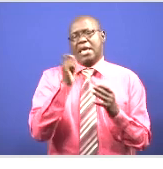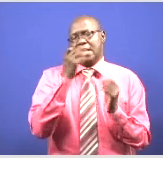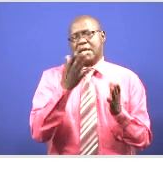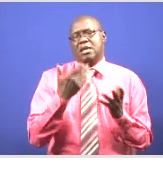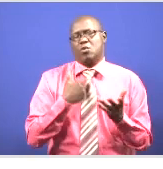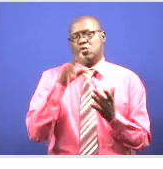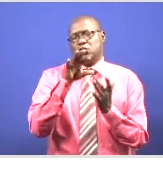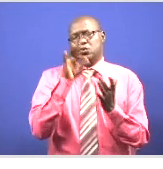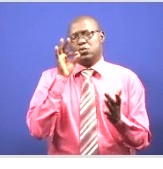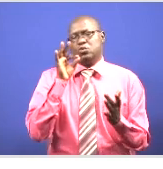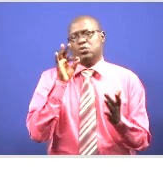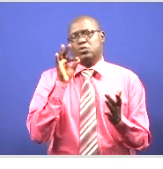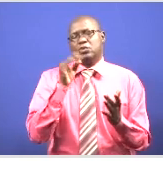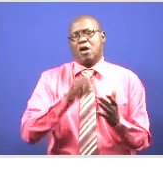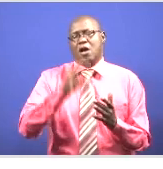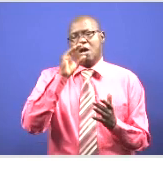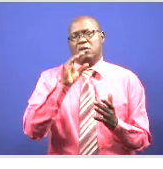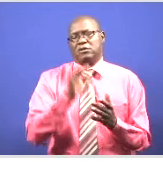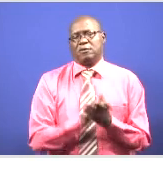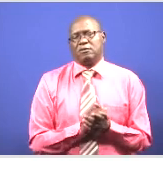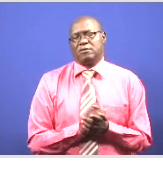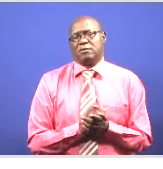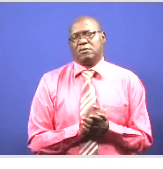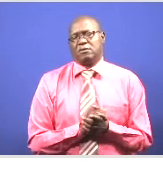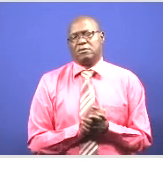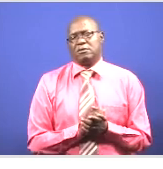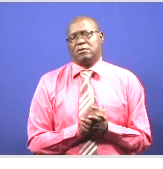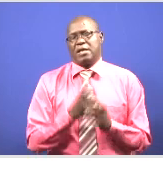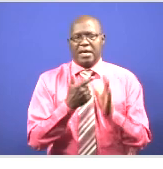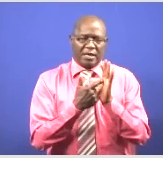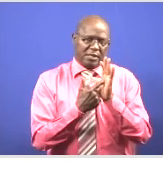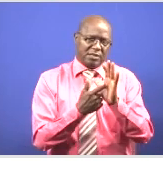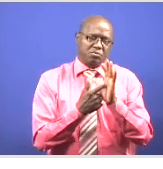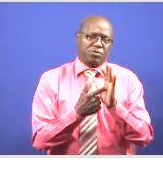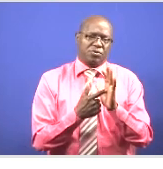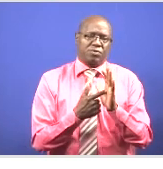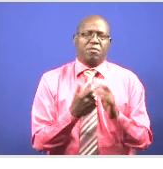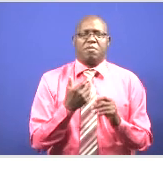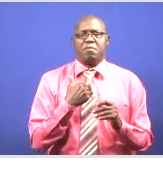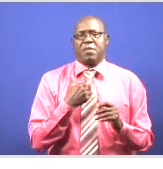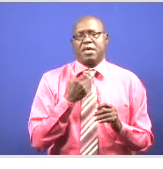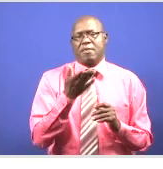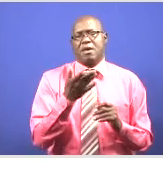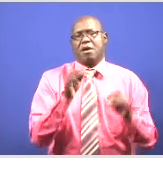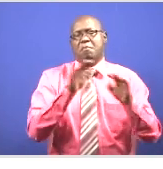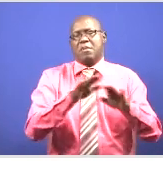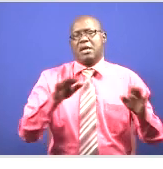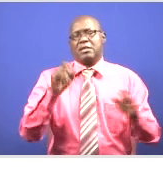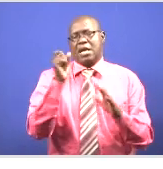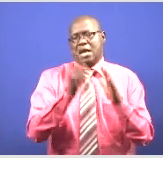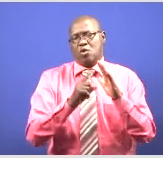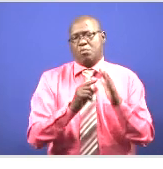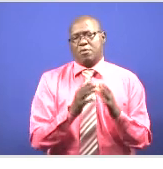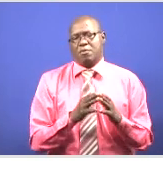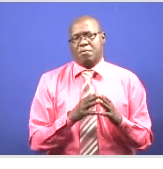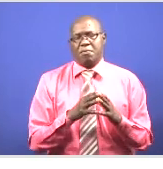of mobile money transactions? Uh-huh. Let me give you an example. I've been to this, you know, market in Nairobi. Uh-huh. It's famous, you know.